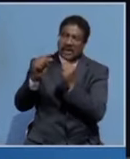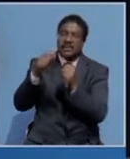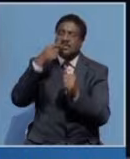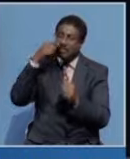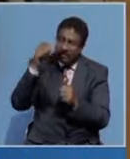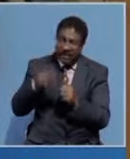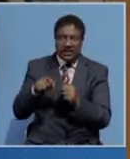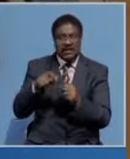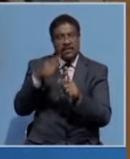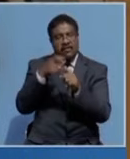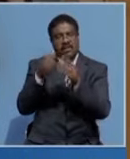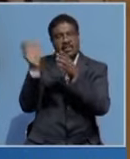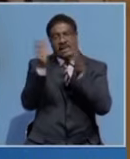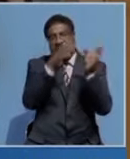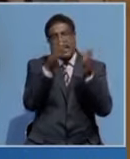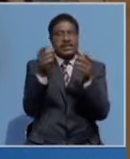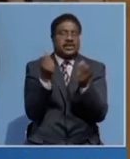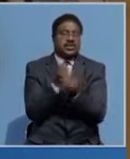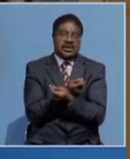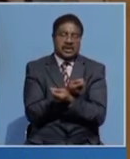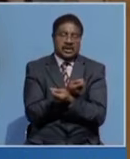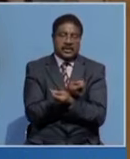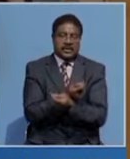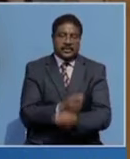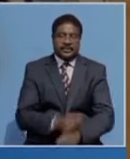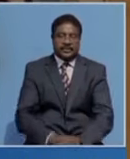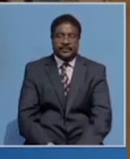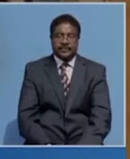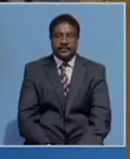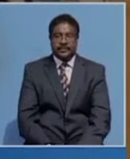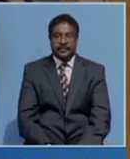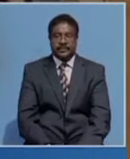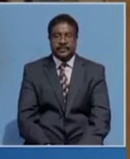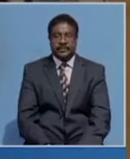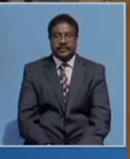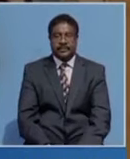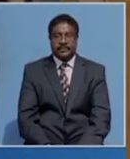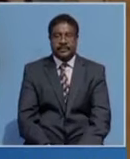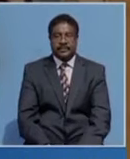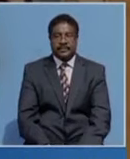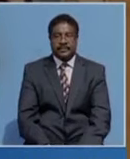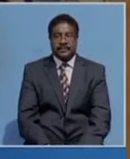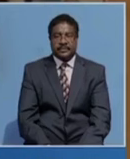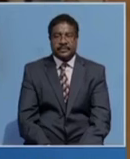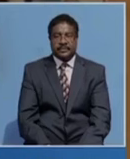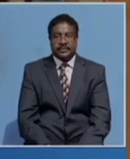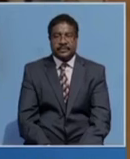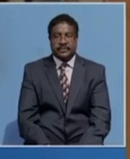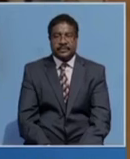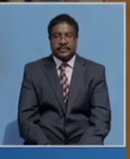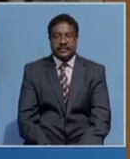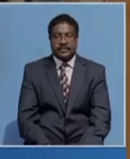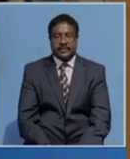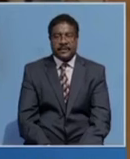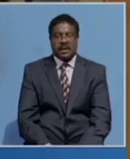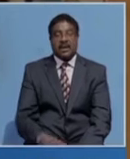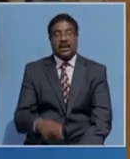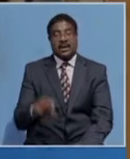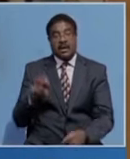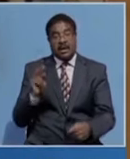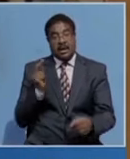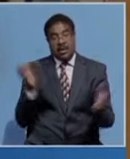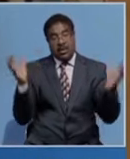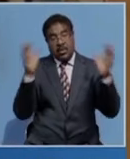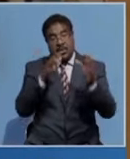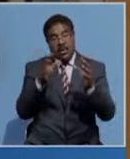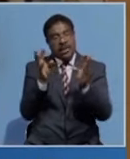impacts. Over a few days, we have witnessed remarkable gathering of traditional chiefs, global